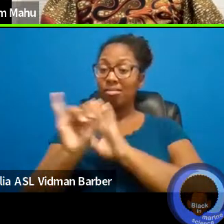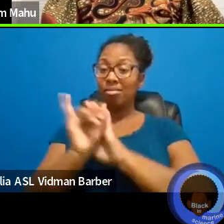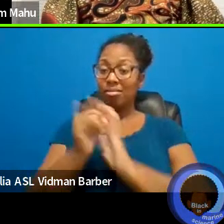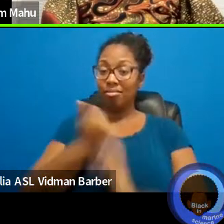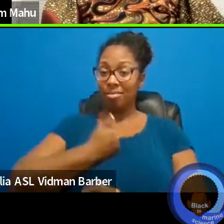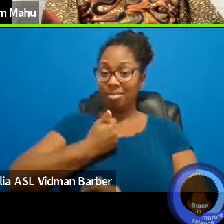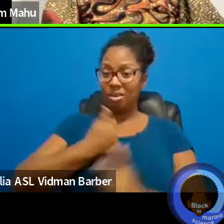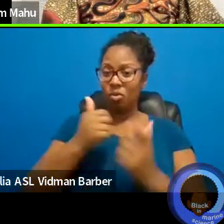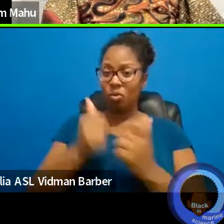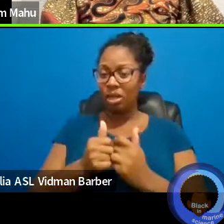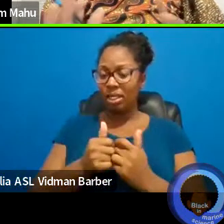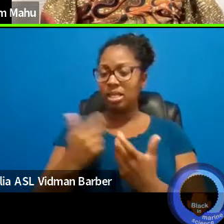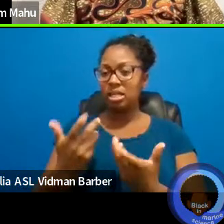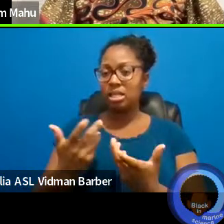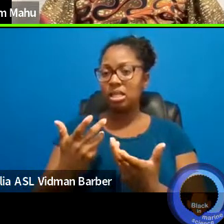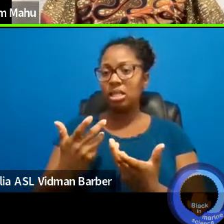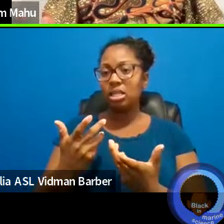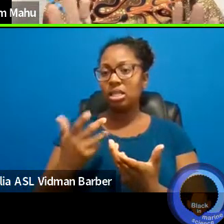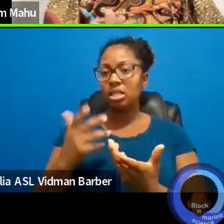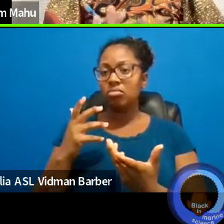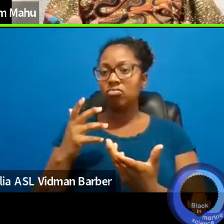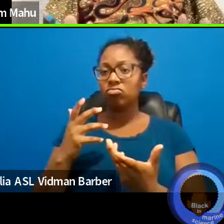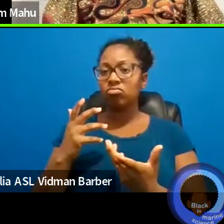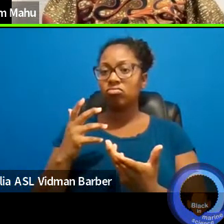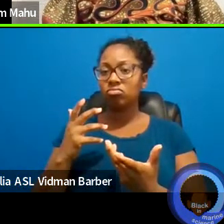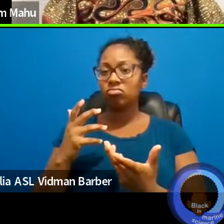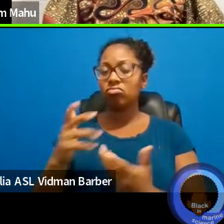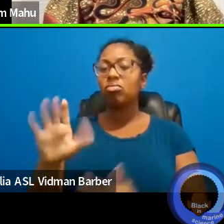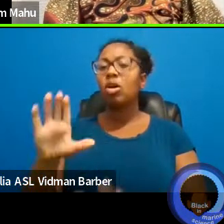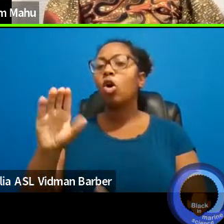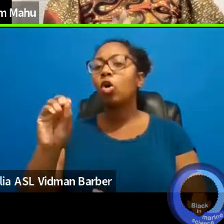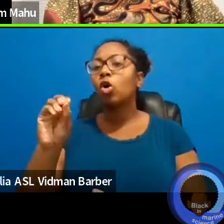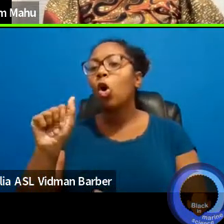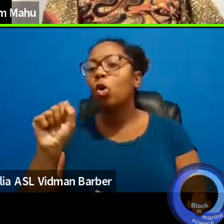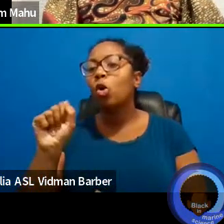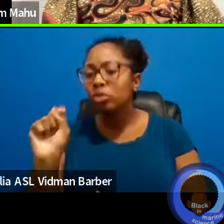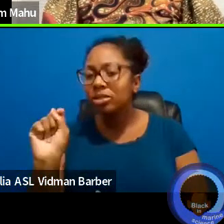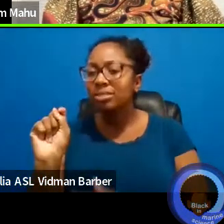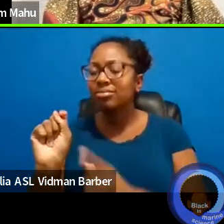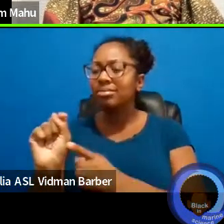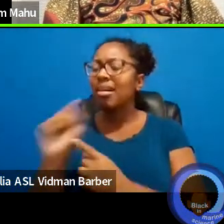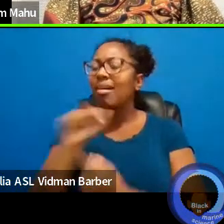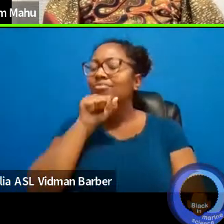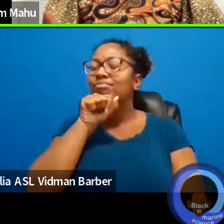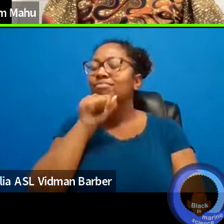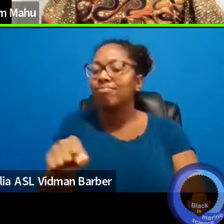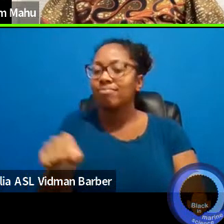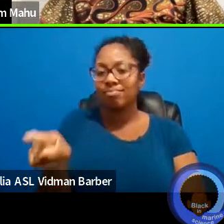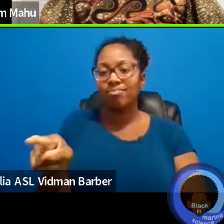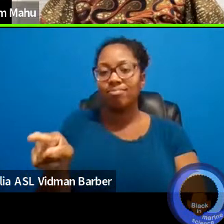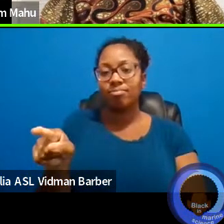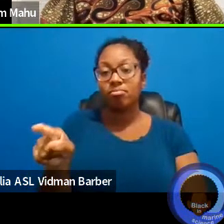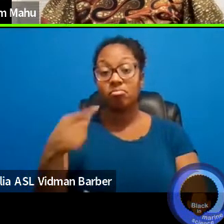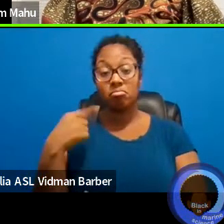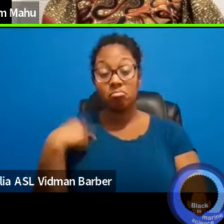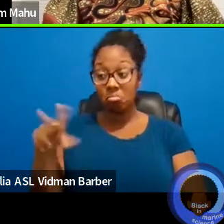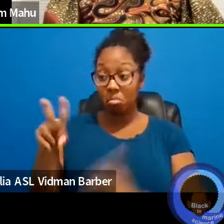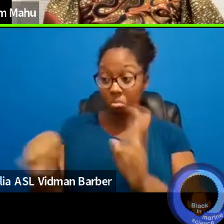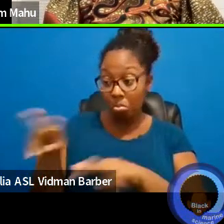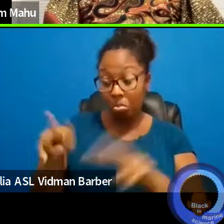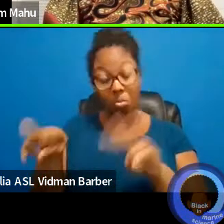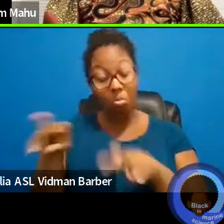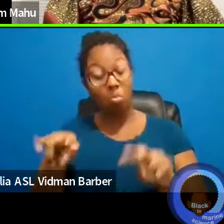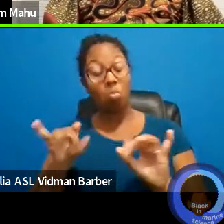coast. I loved everything about the coast. And I also observed a lot of things.